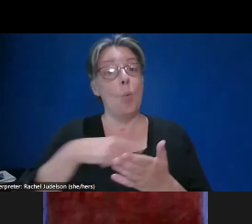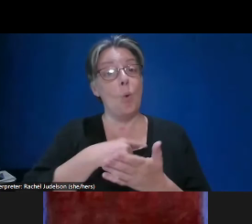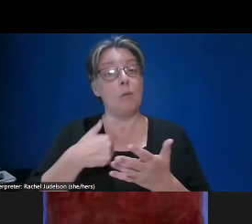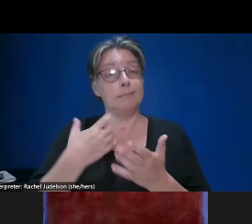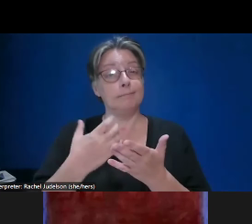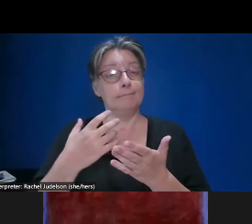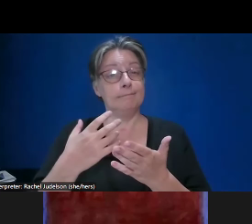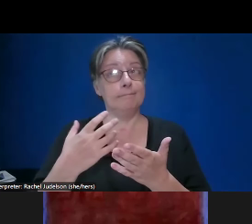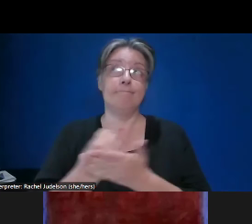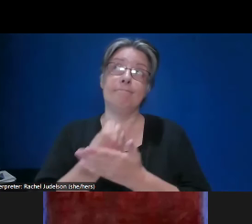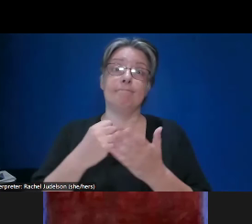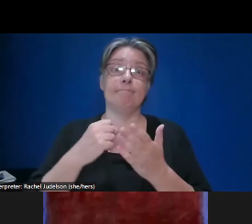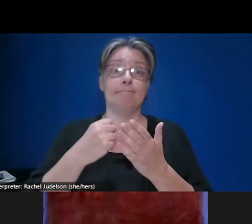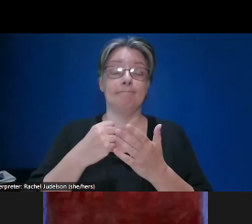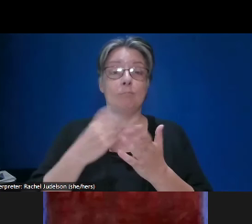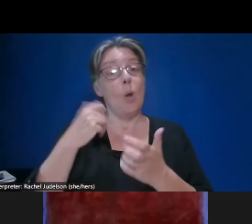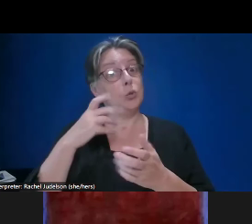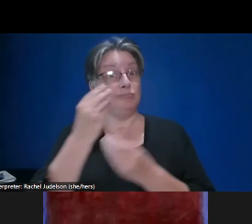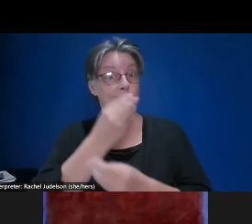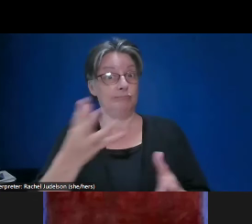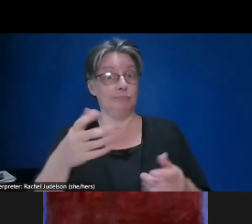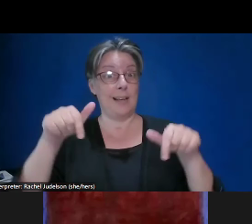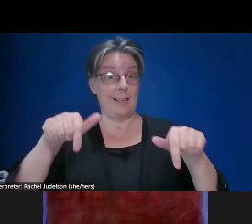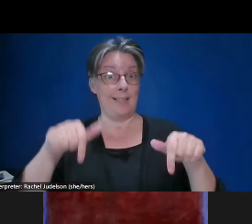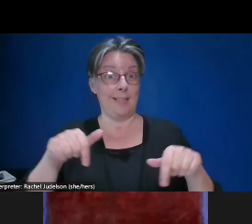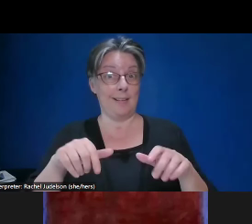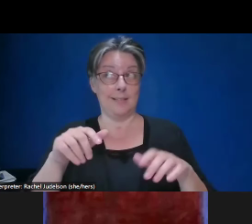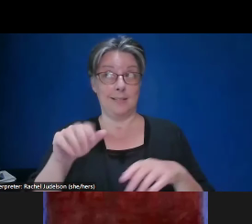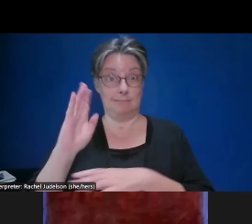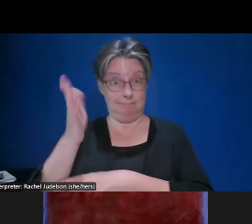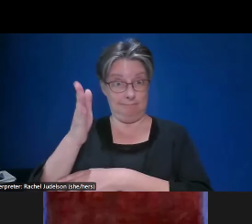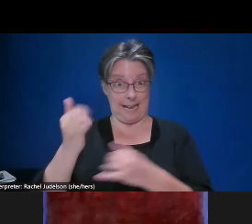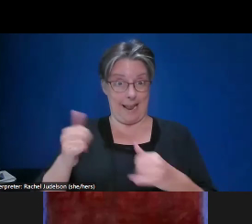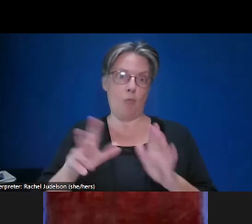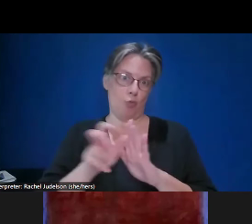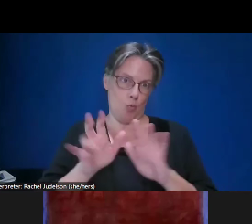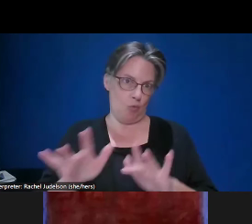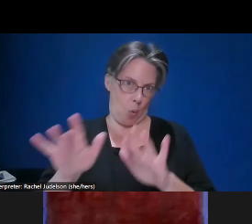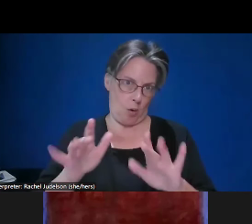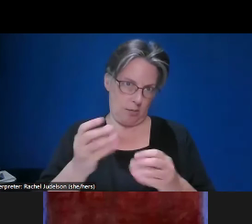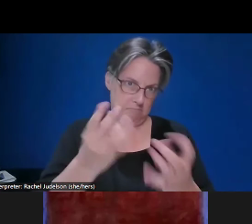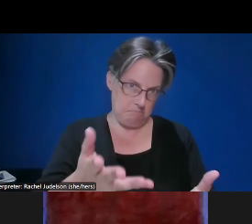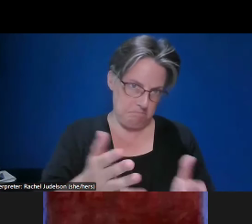is, first of all, notify you that this webinar is being recorded, so be aware of that.